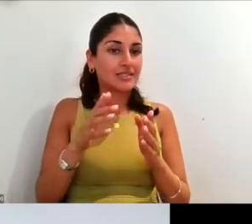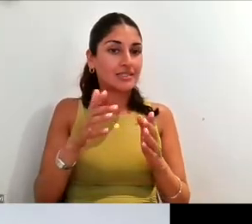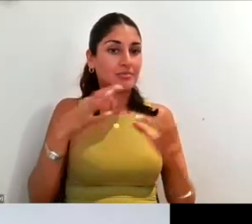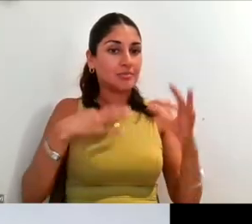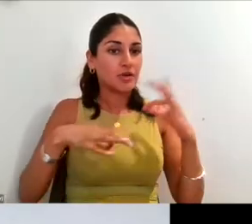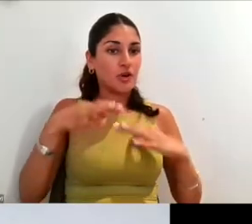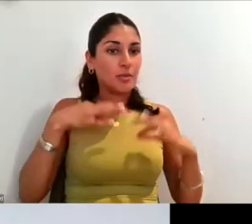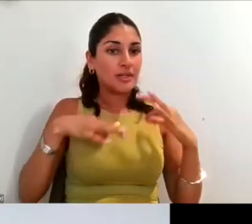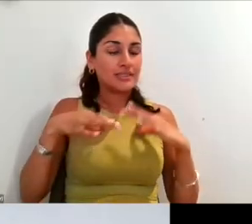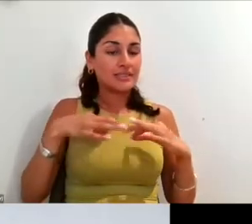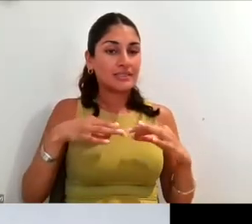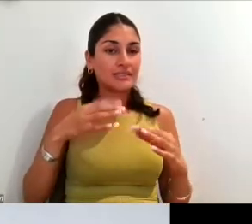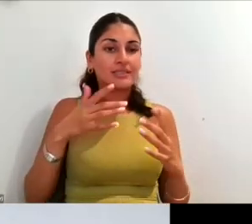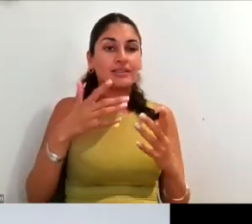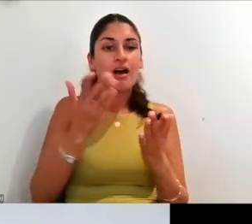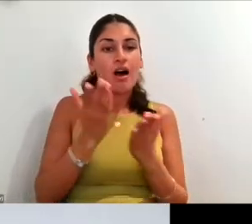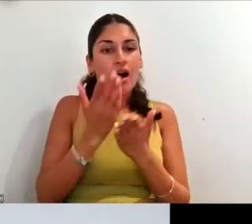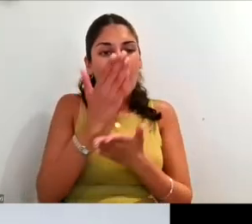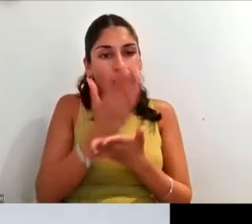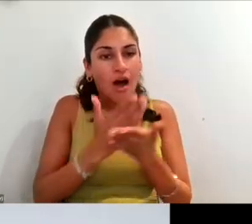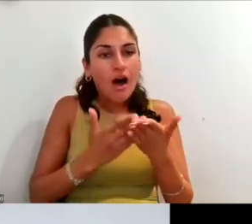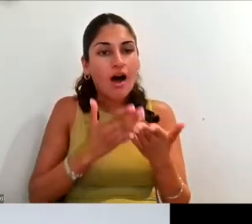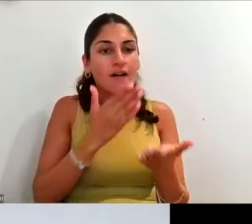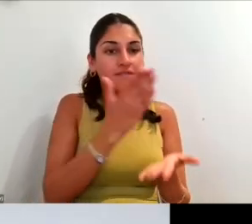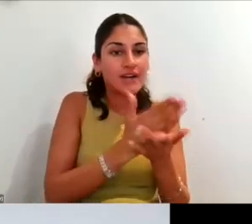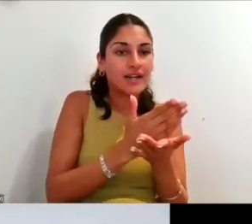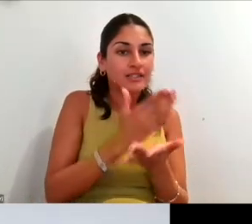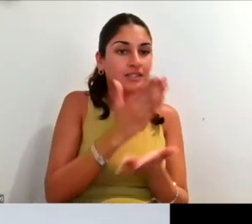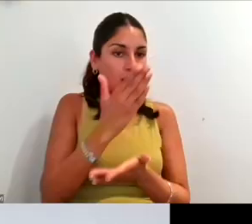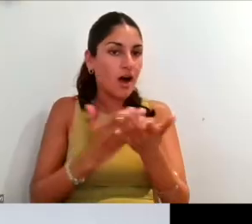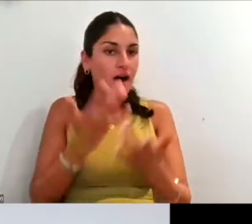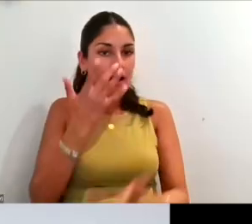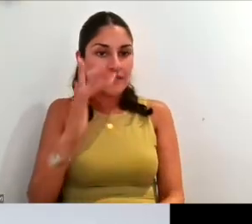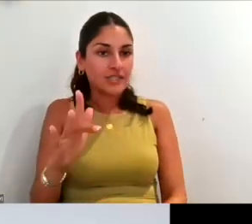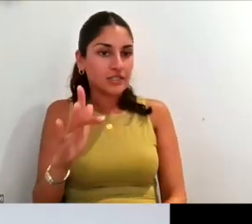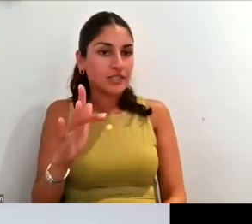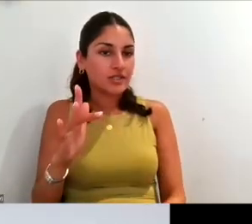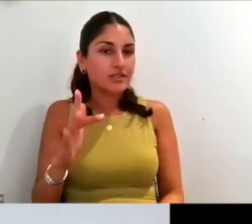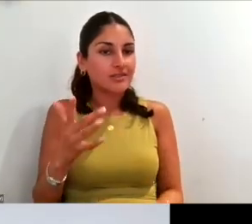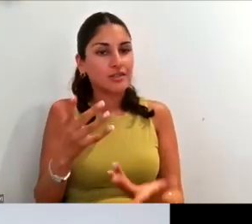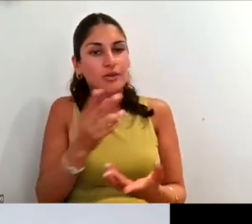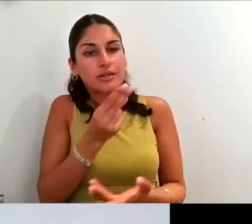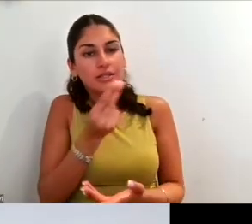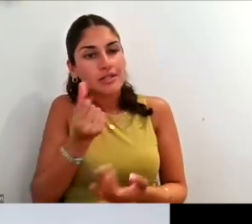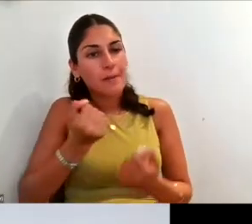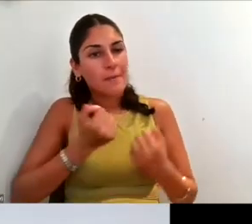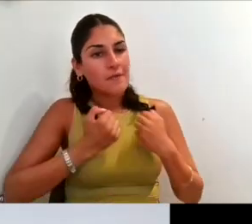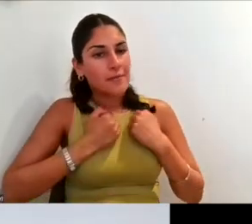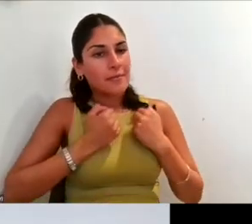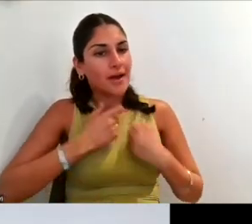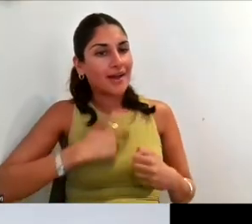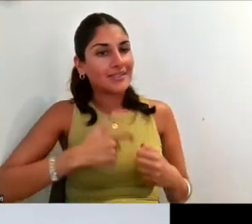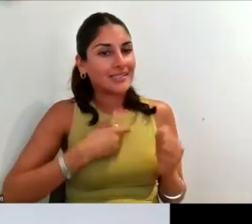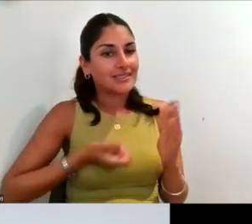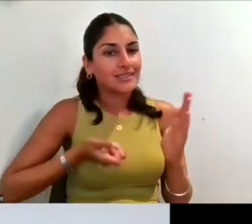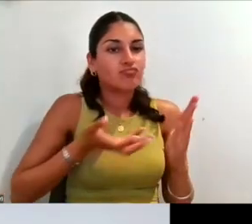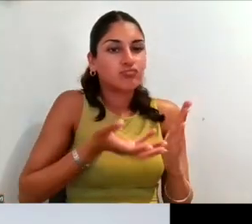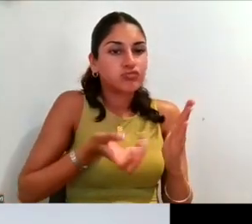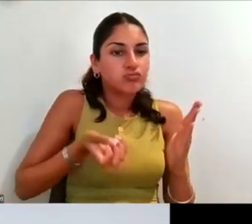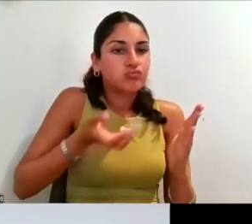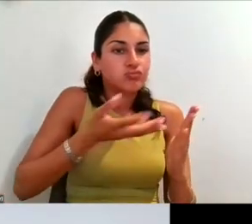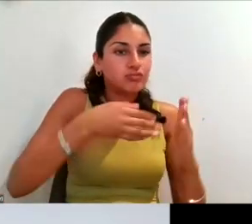very truthful to me and some of it is very, very much made up. But I think